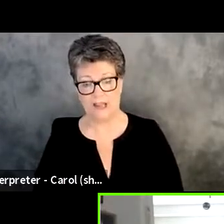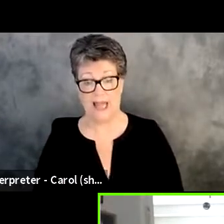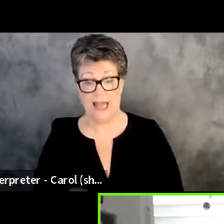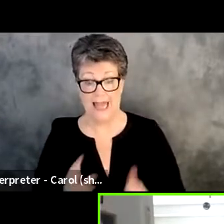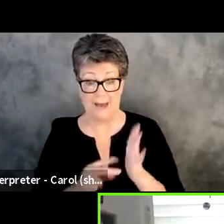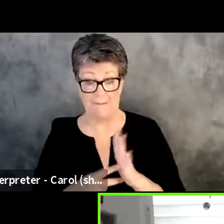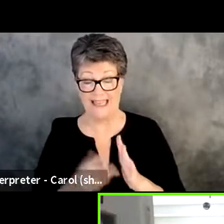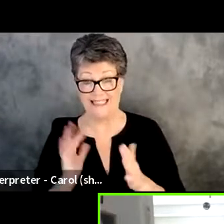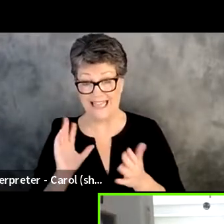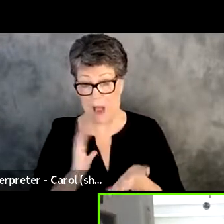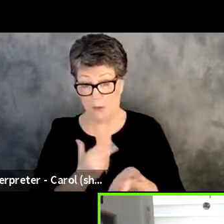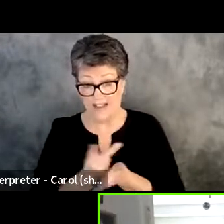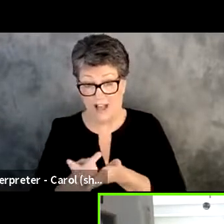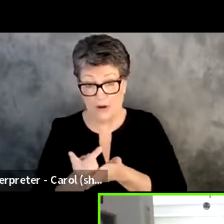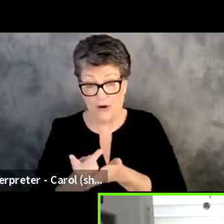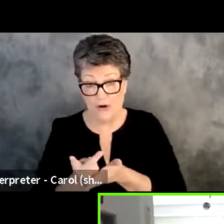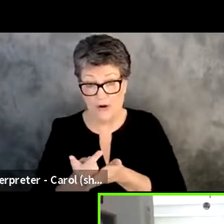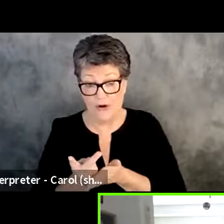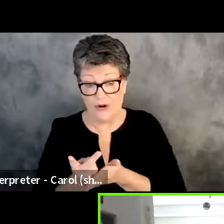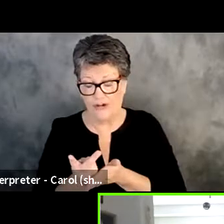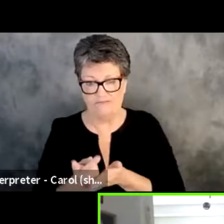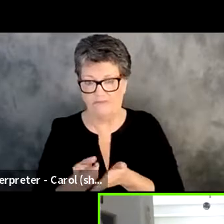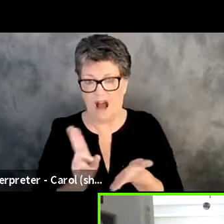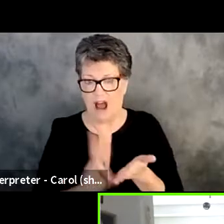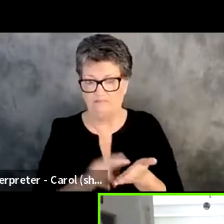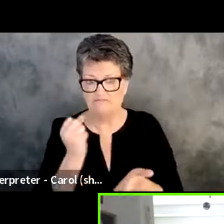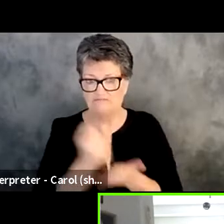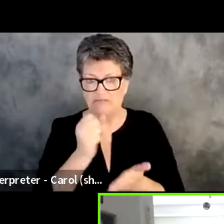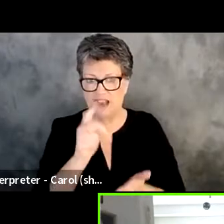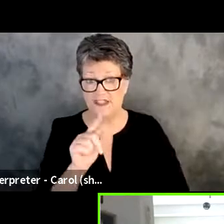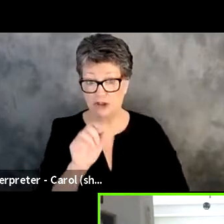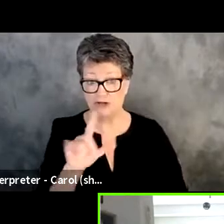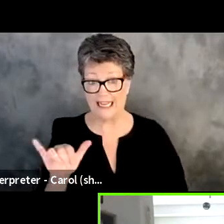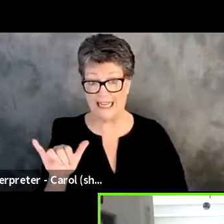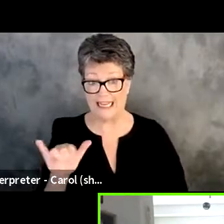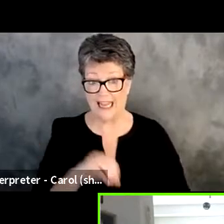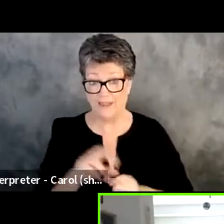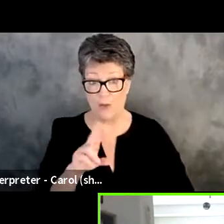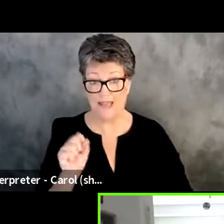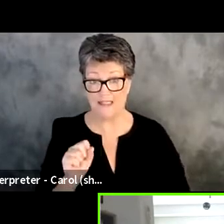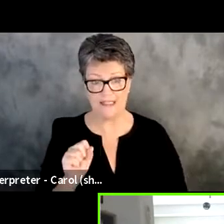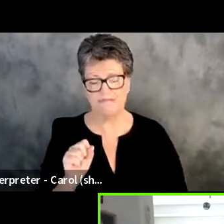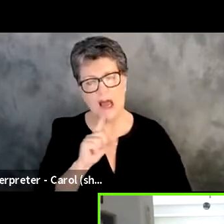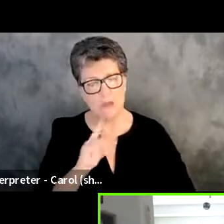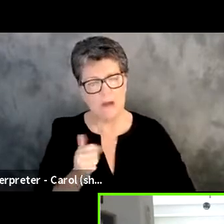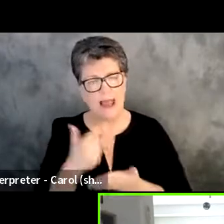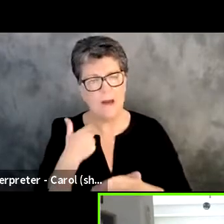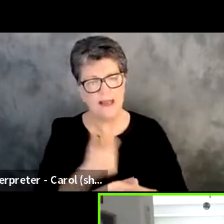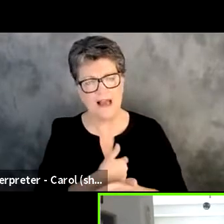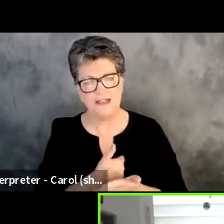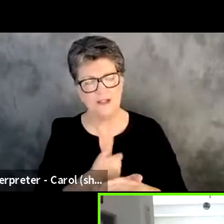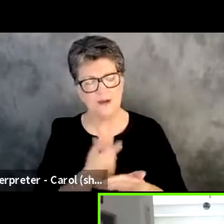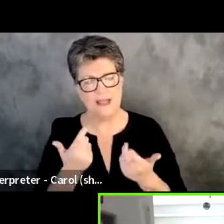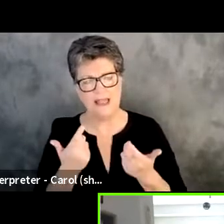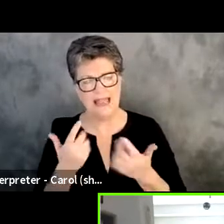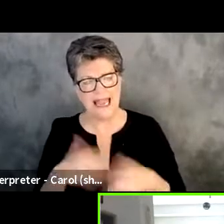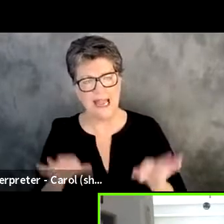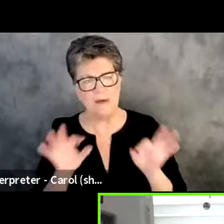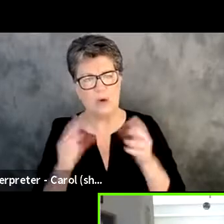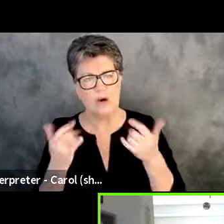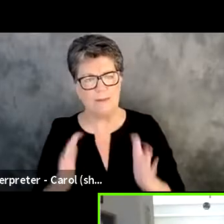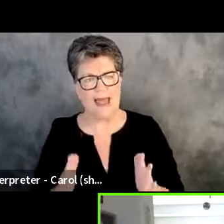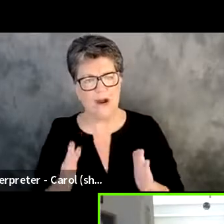that our failure to having ratified this treaty is not really enabling us to be meaningful players on the